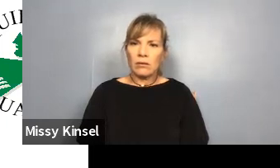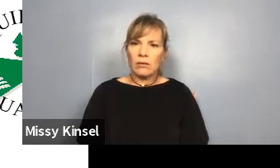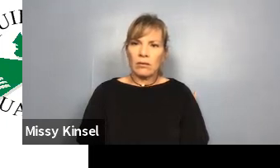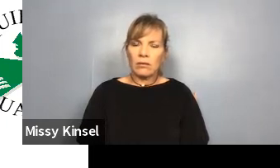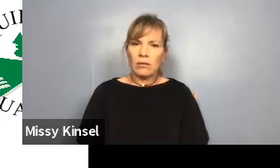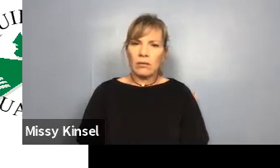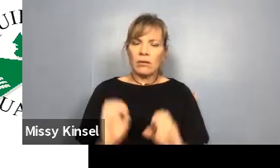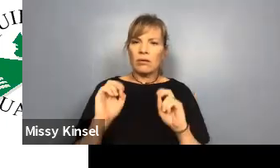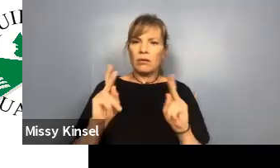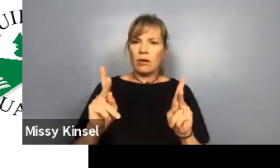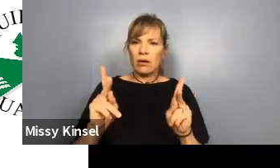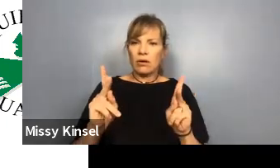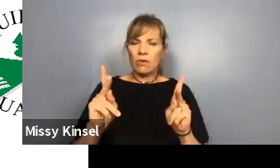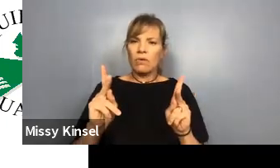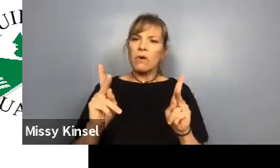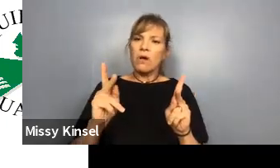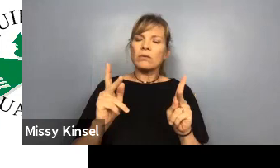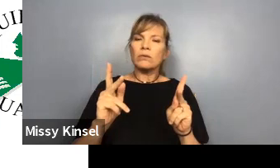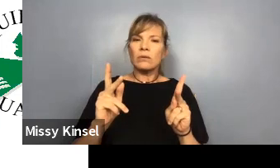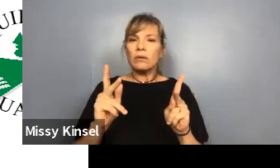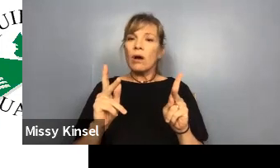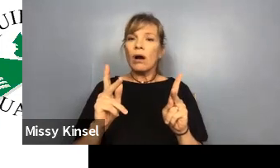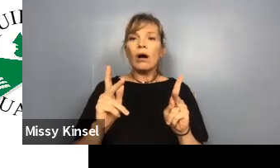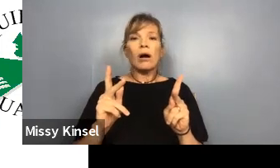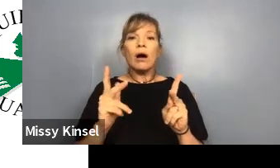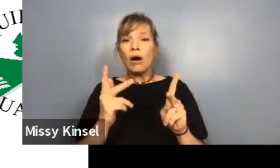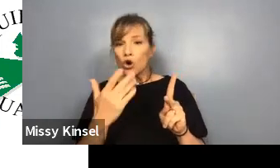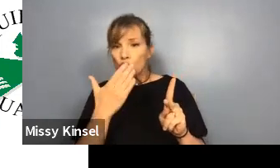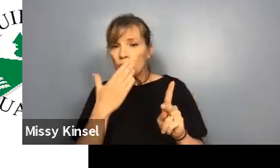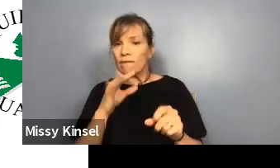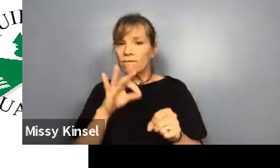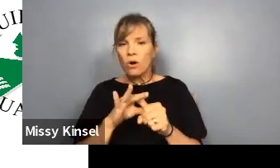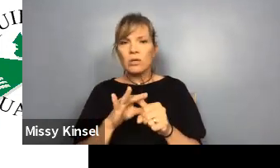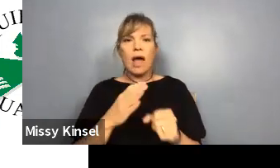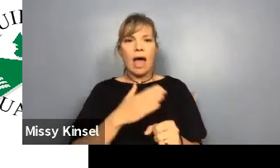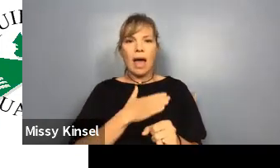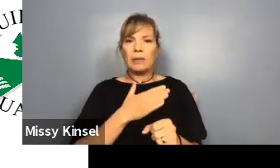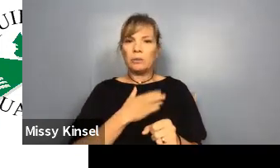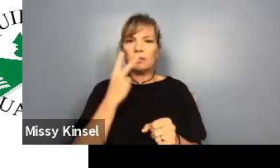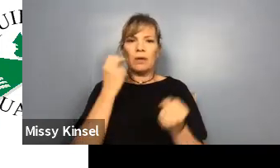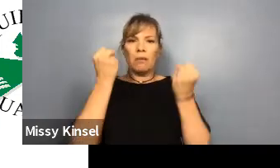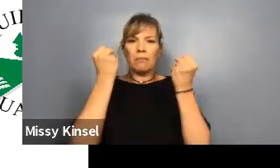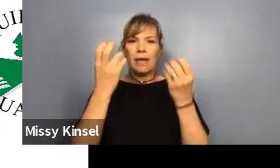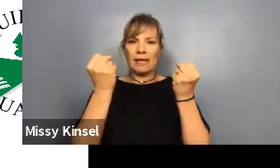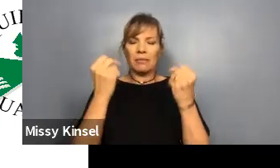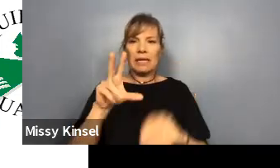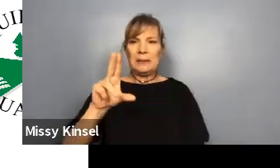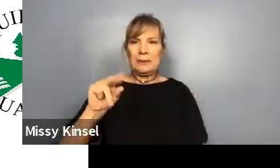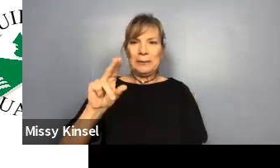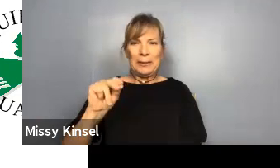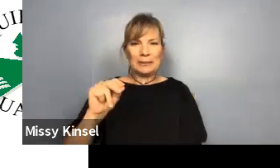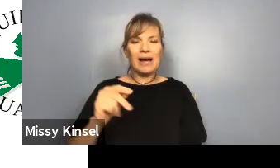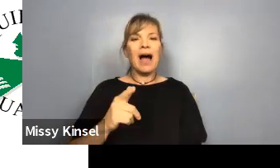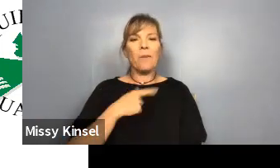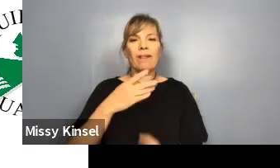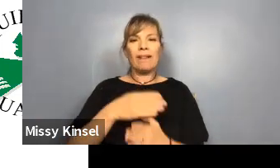All right, so I think we have a good amount of votes there. So we're very happy to see so many of those no's there. I'm going to end and share this with you.